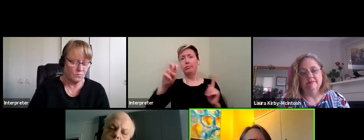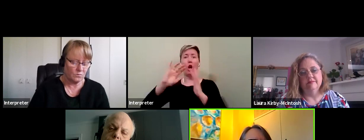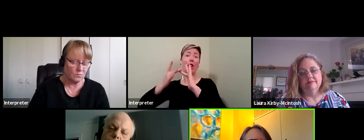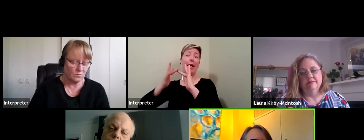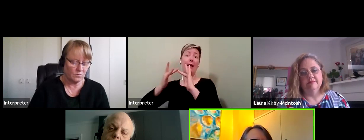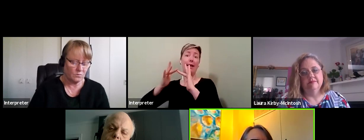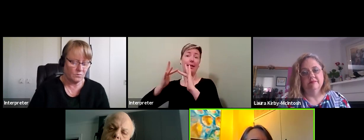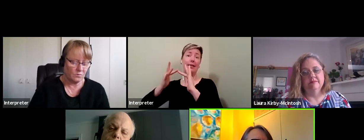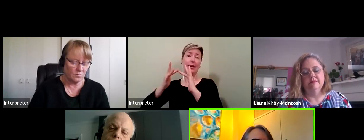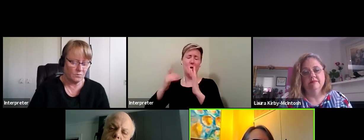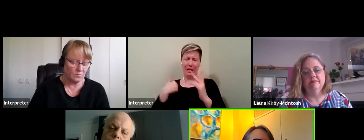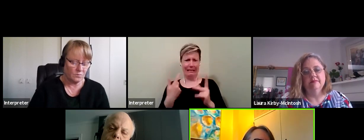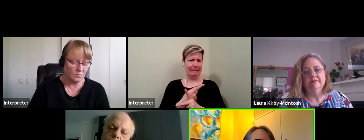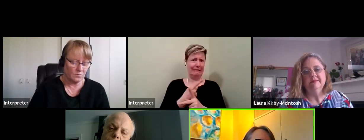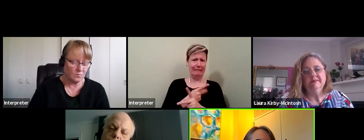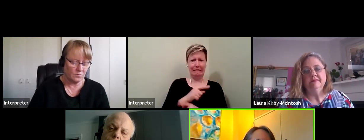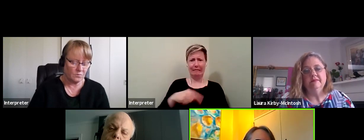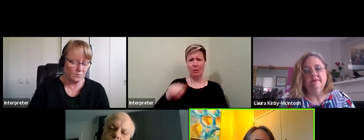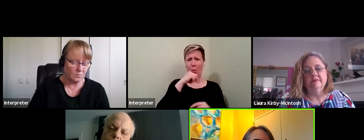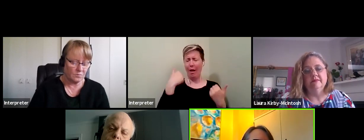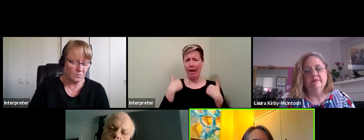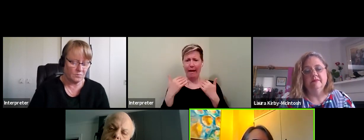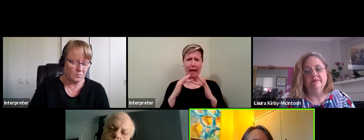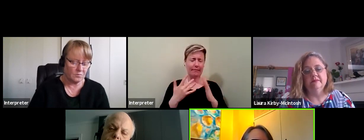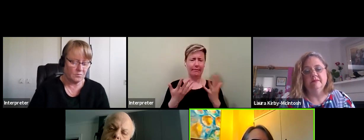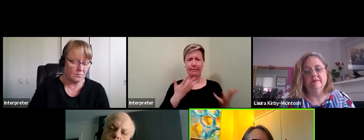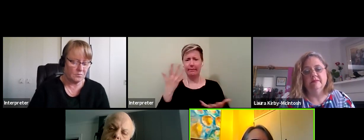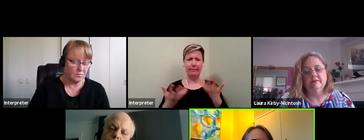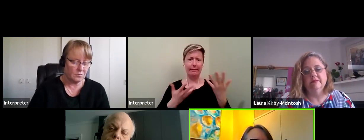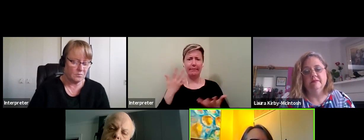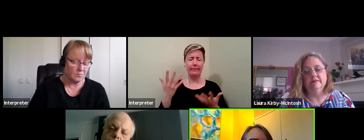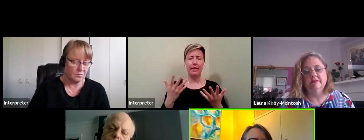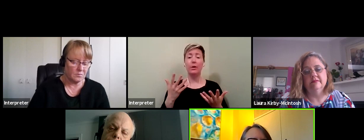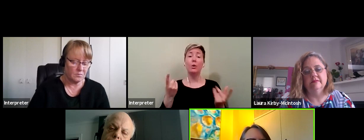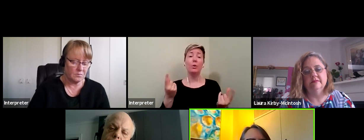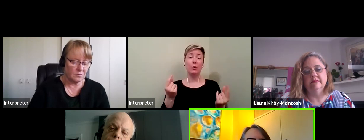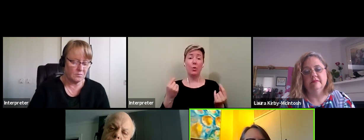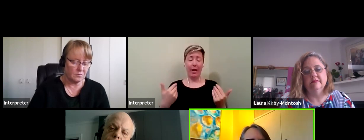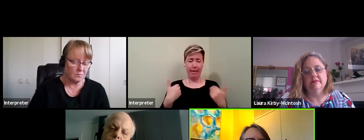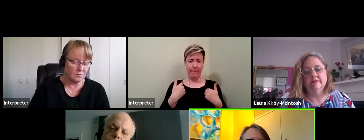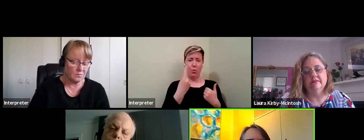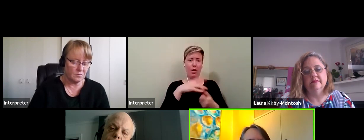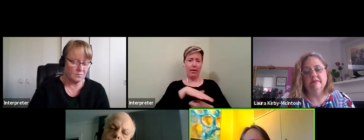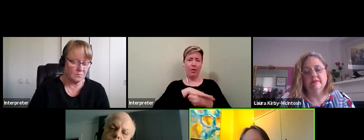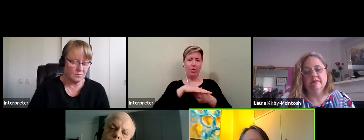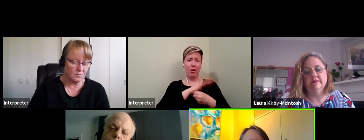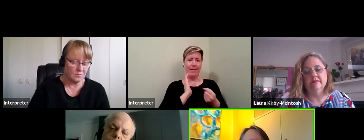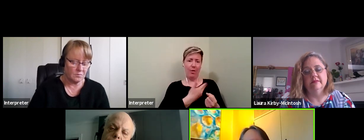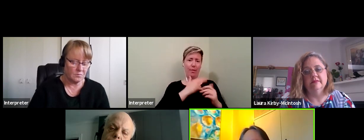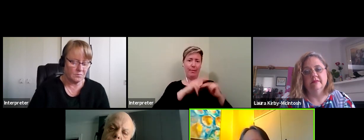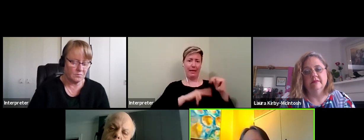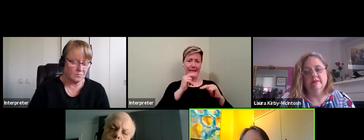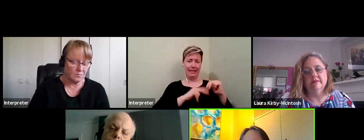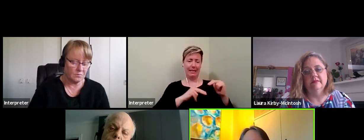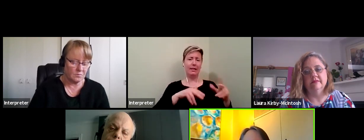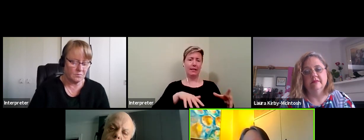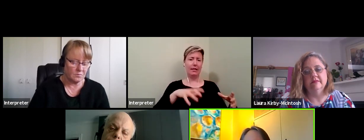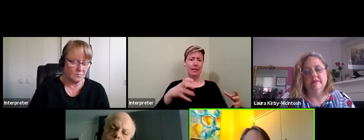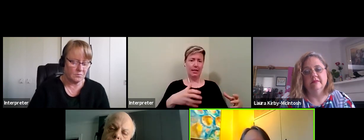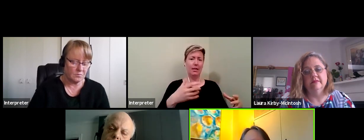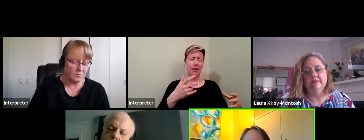out how that would work. So what we've done is we've closed off our the section of our building that we use for the